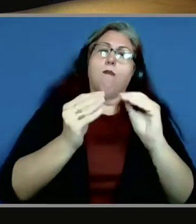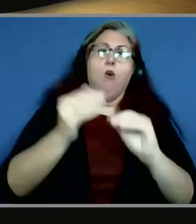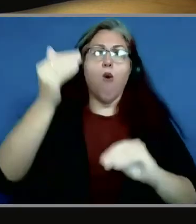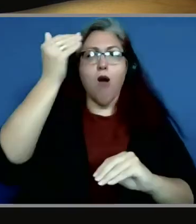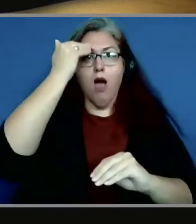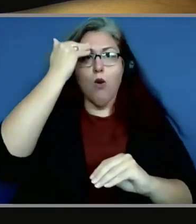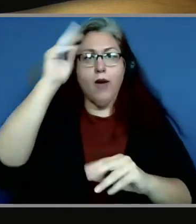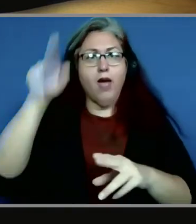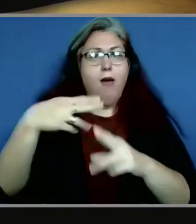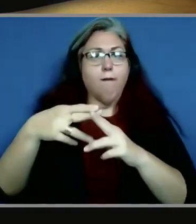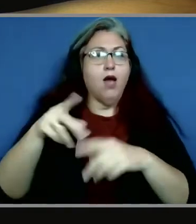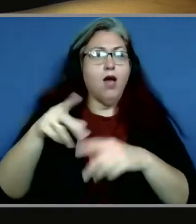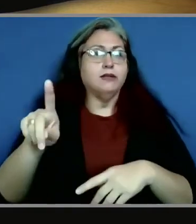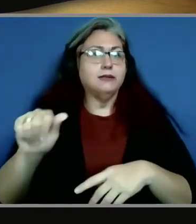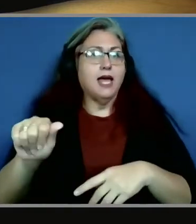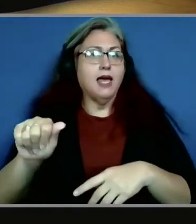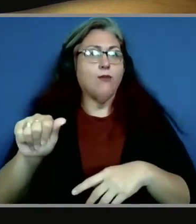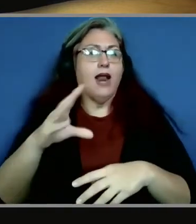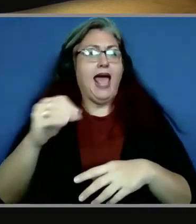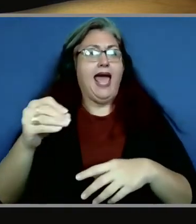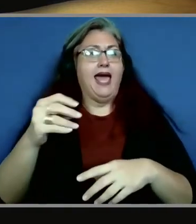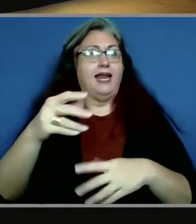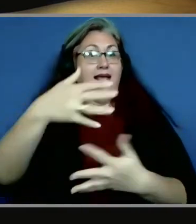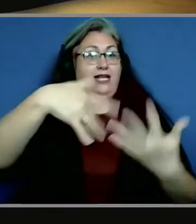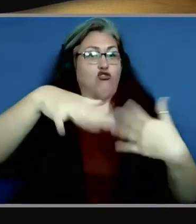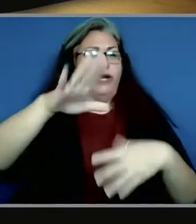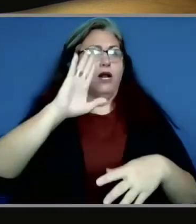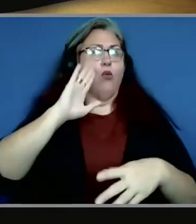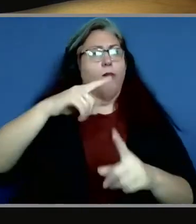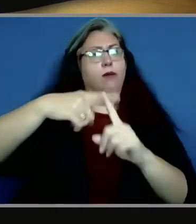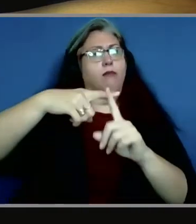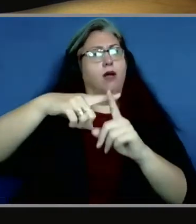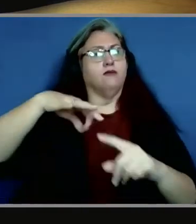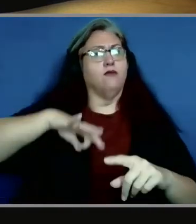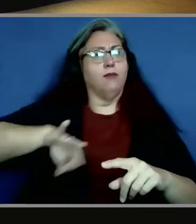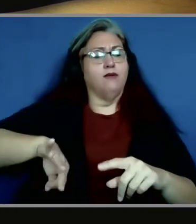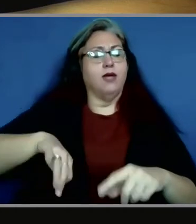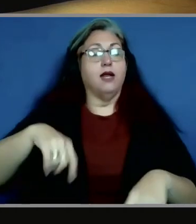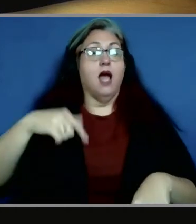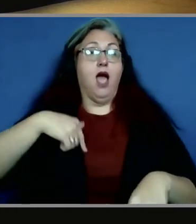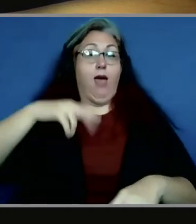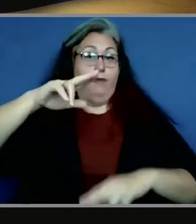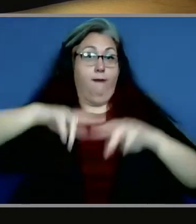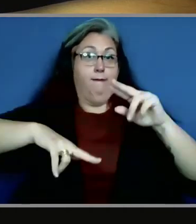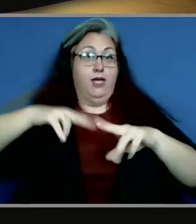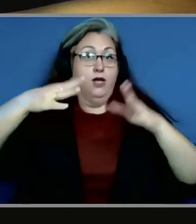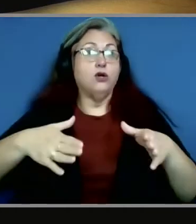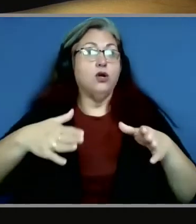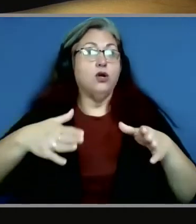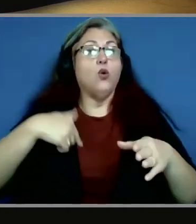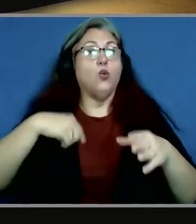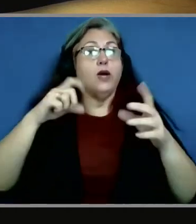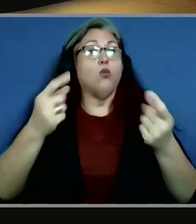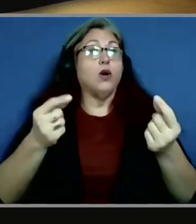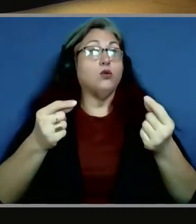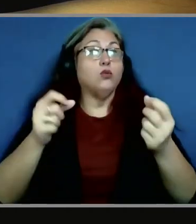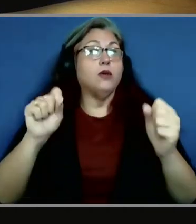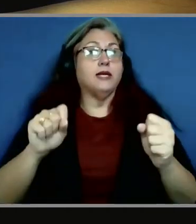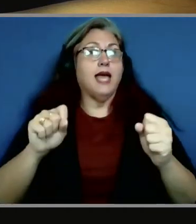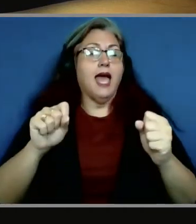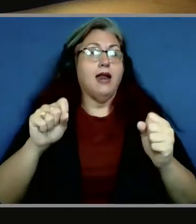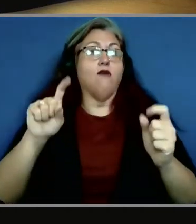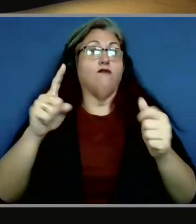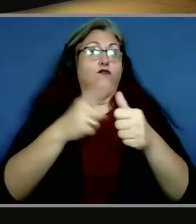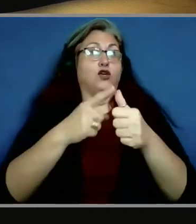disabled, and the interaction, I think, would be constructive for our society. As a builder, one of the things we could do is basically